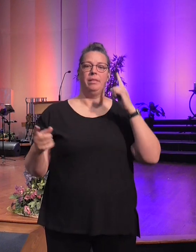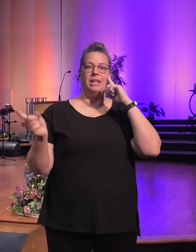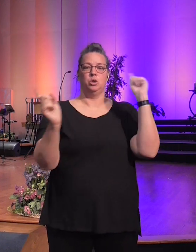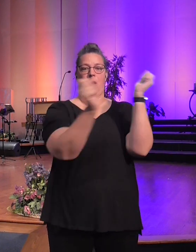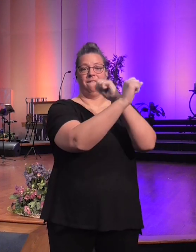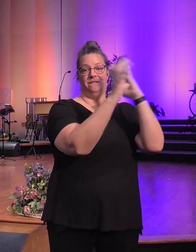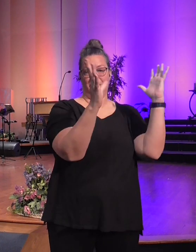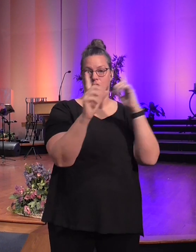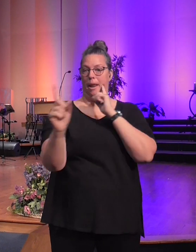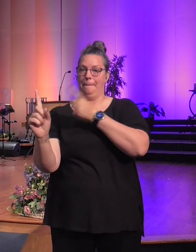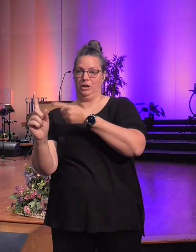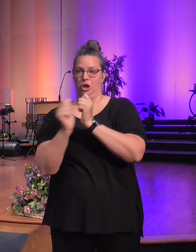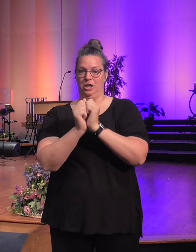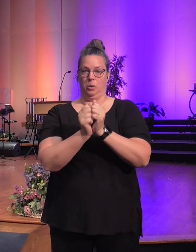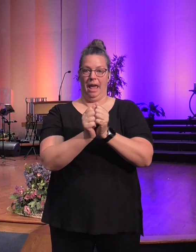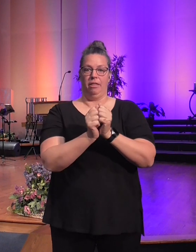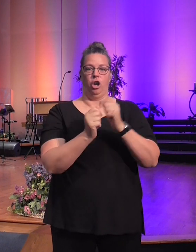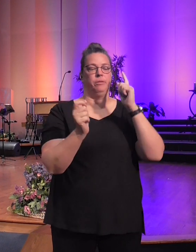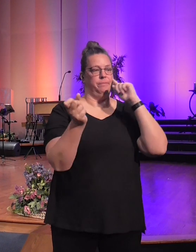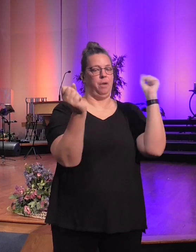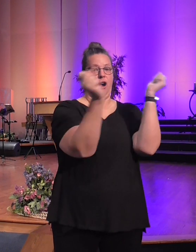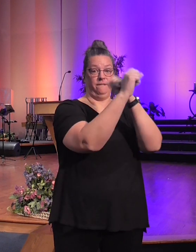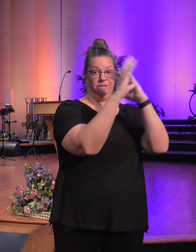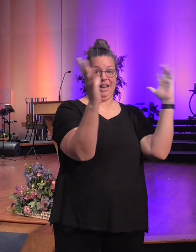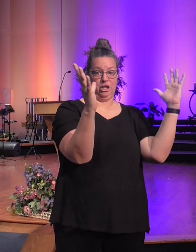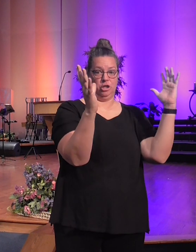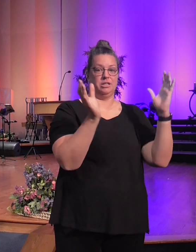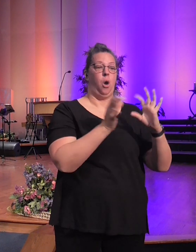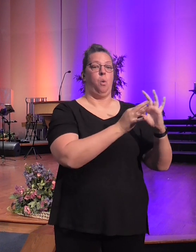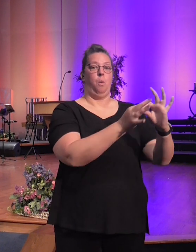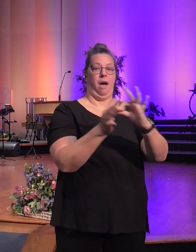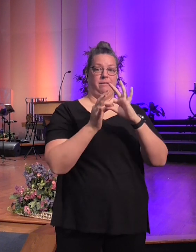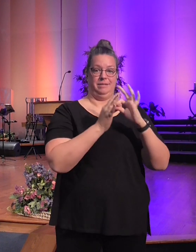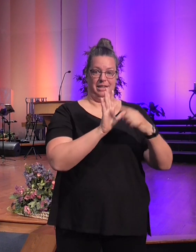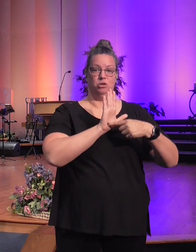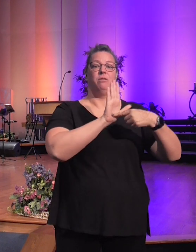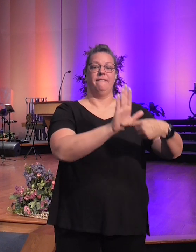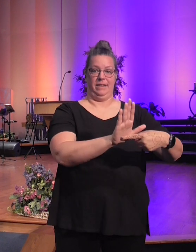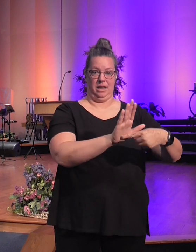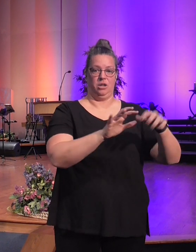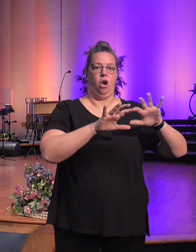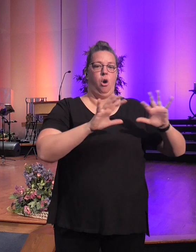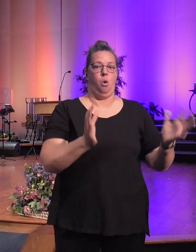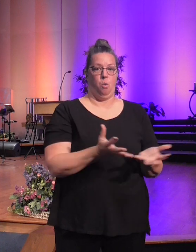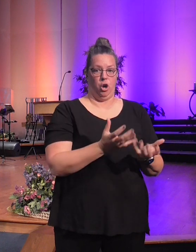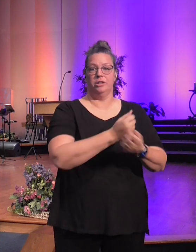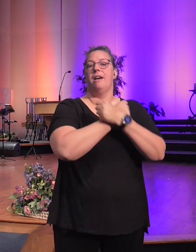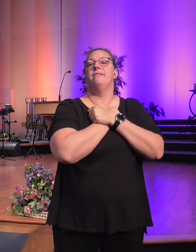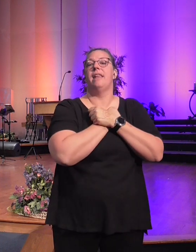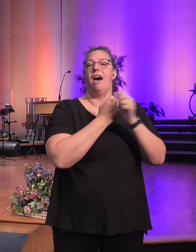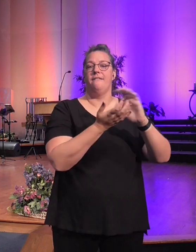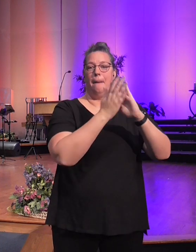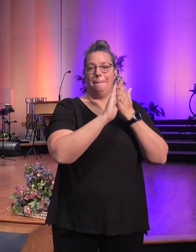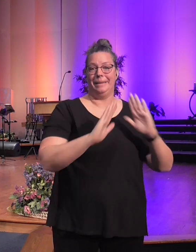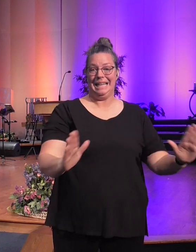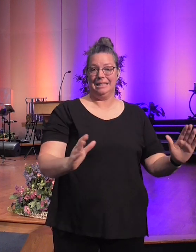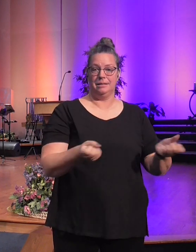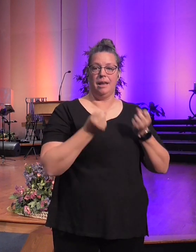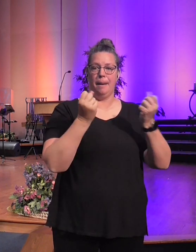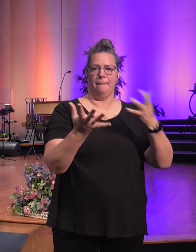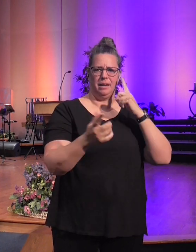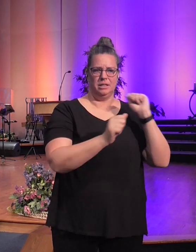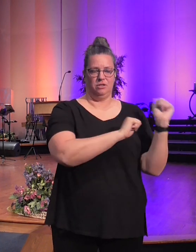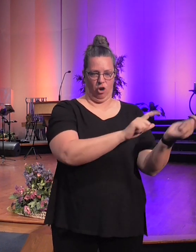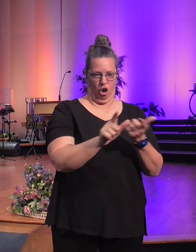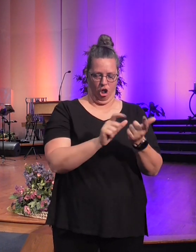mission. Our vision, oneness revealed, a world of love, peace, and abundance